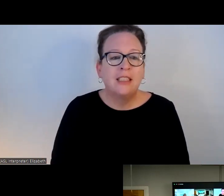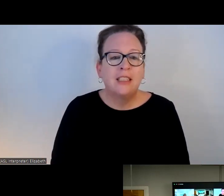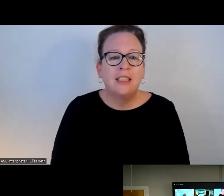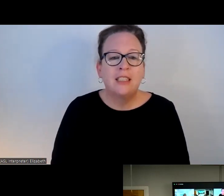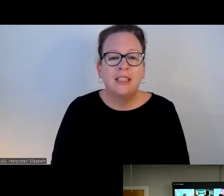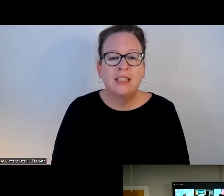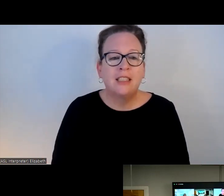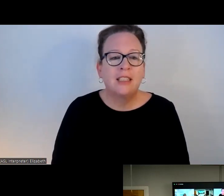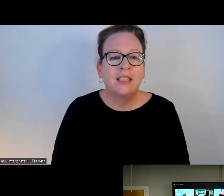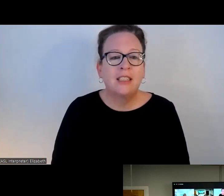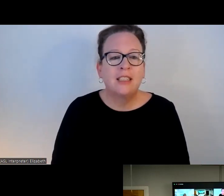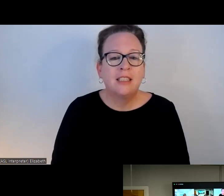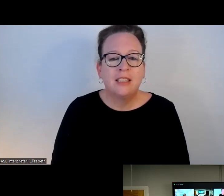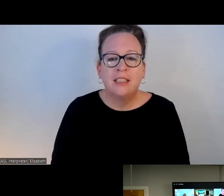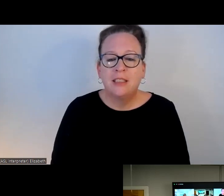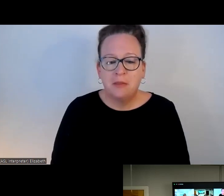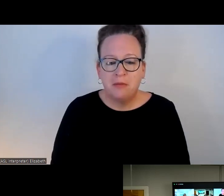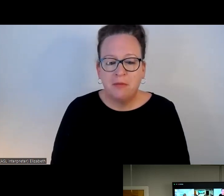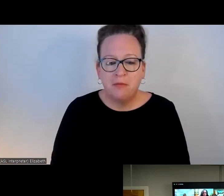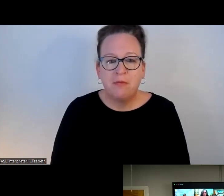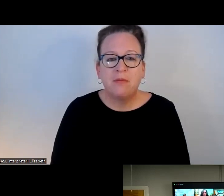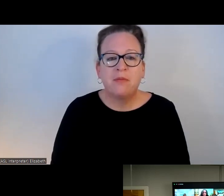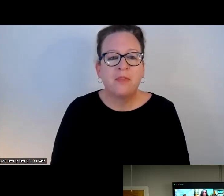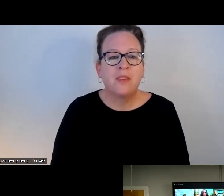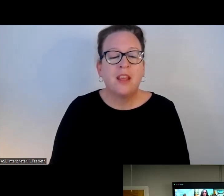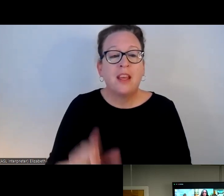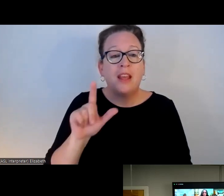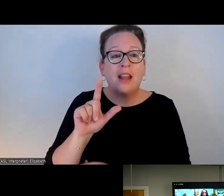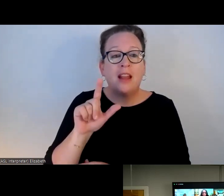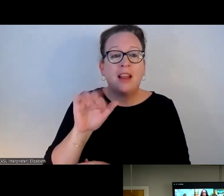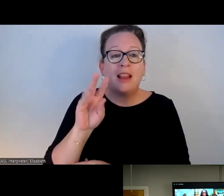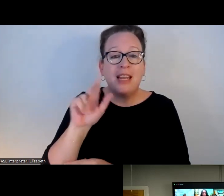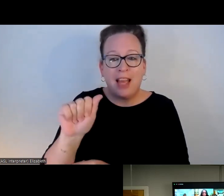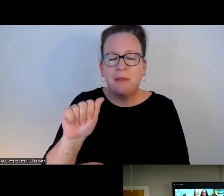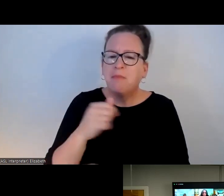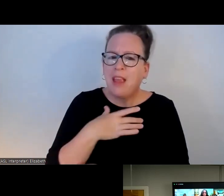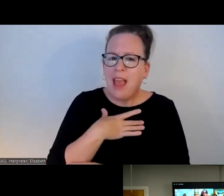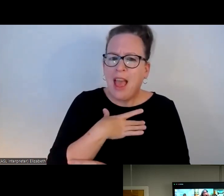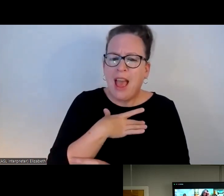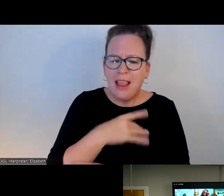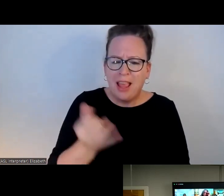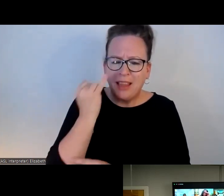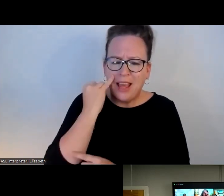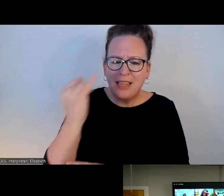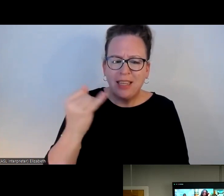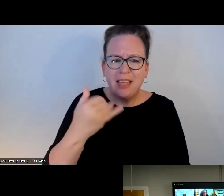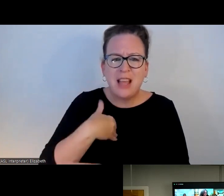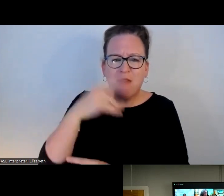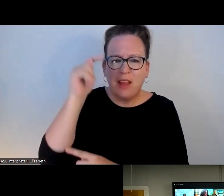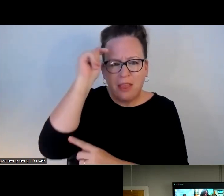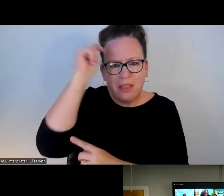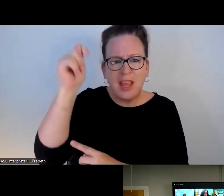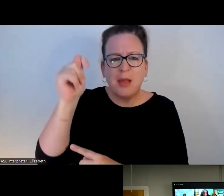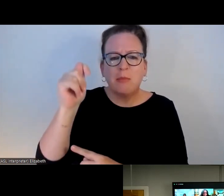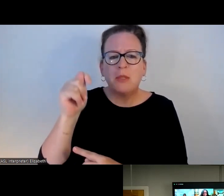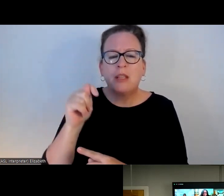Yeah, I like the idea of having themes or focuses or, you know, on certain agencies or certain areas